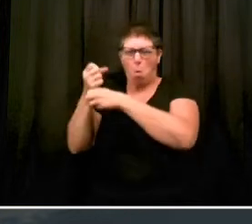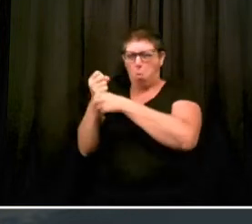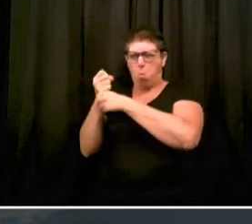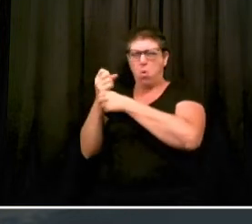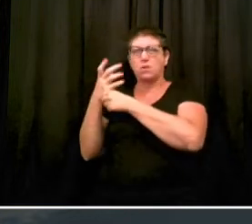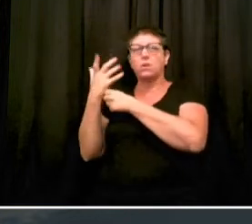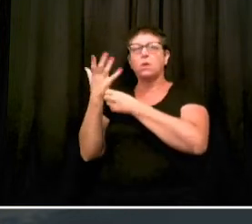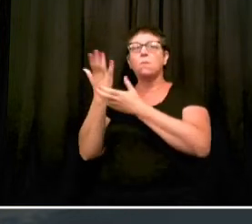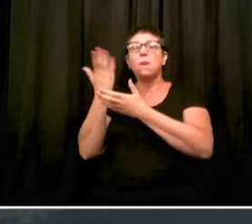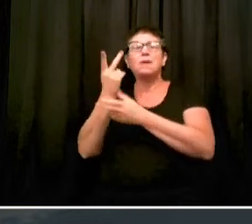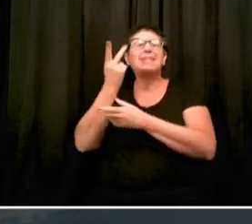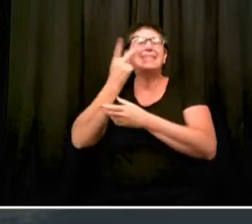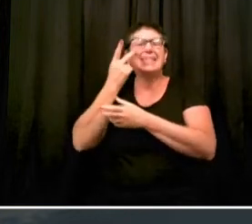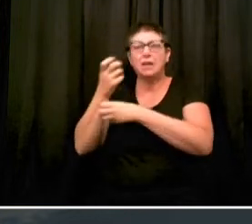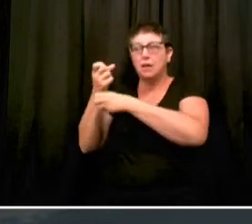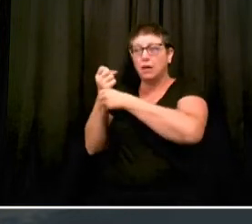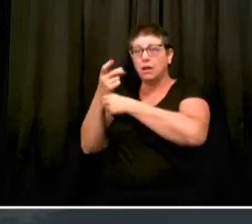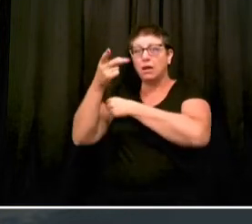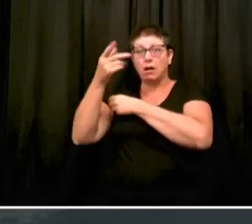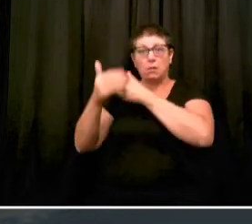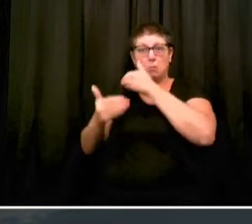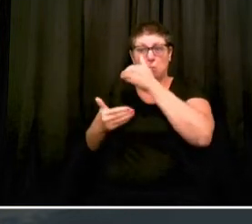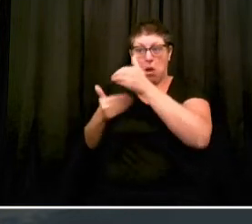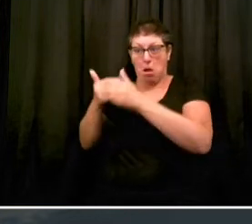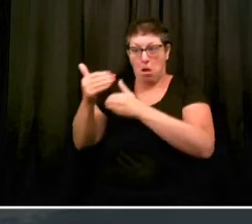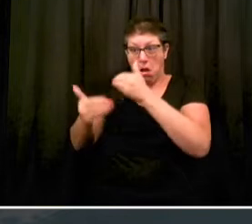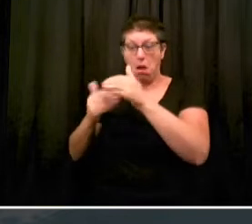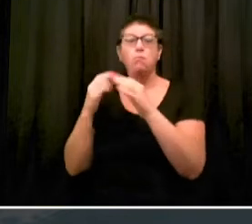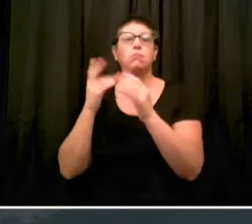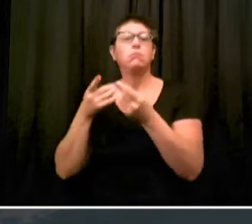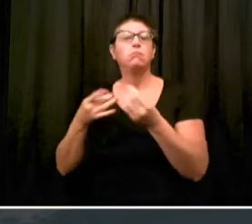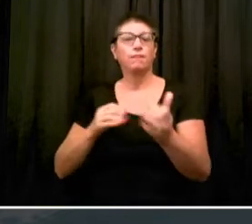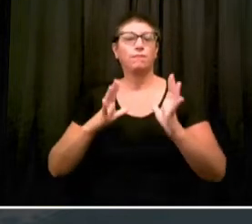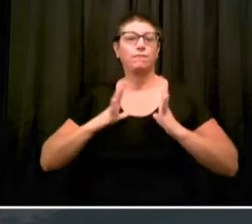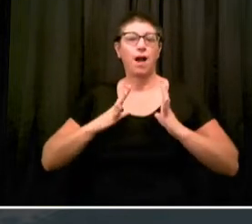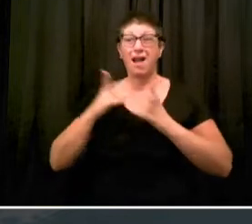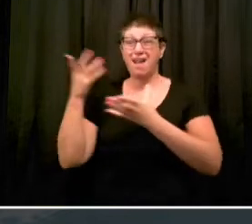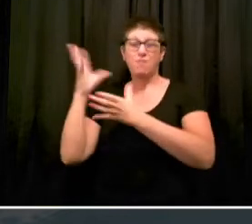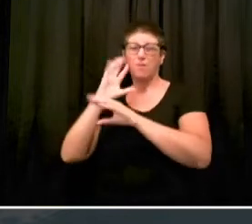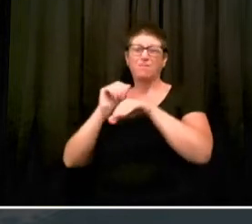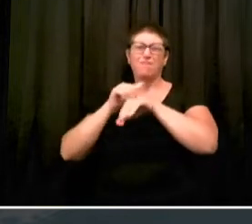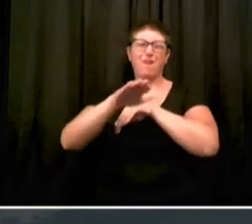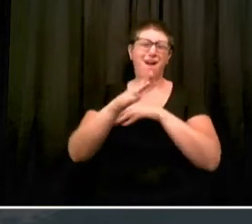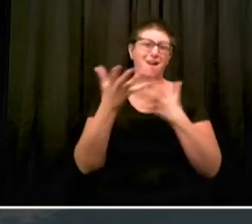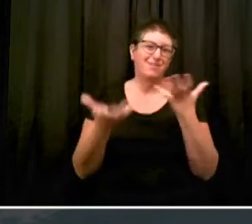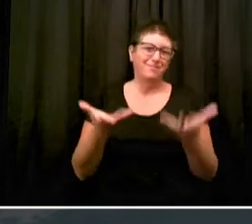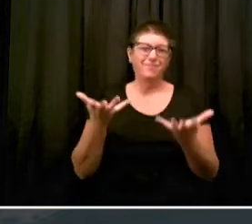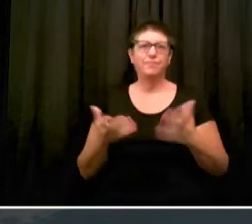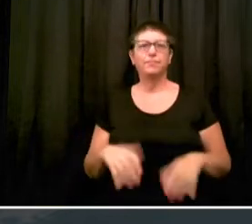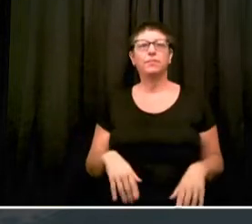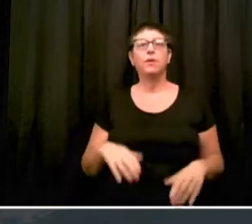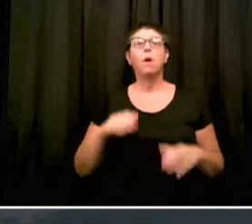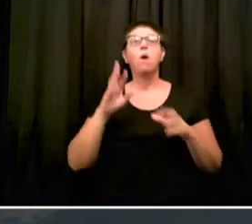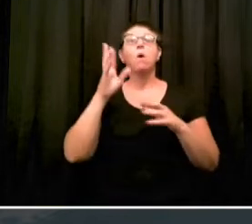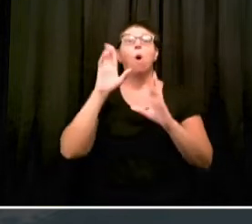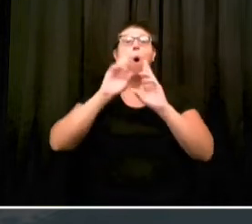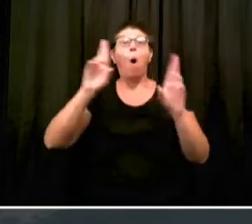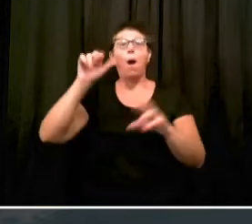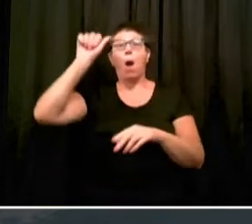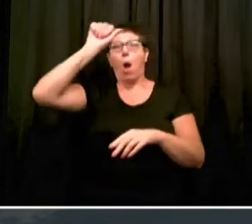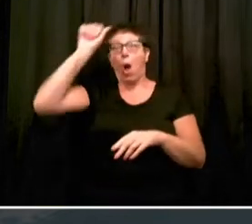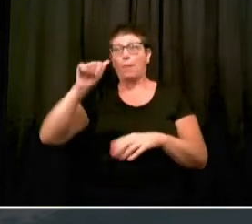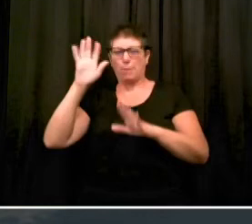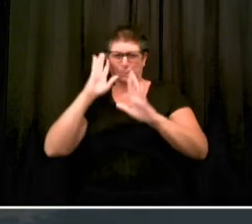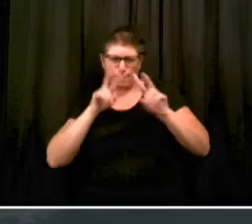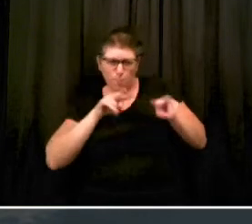in Albany because of the intense commitment of labor to getting this done. And I want to say in the last few days, we've